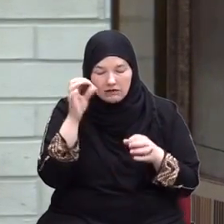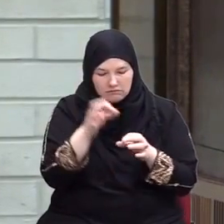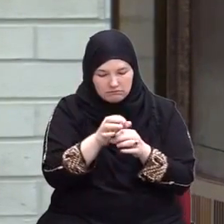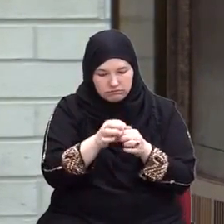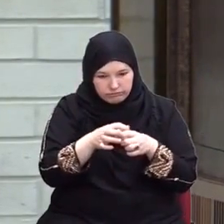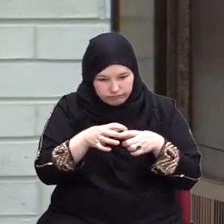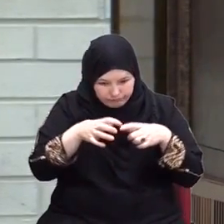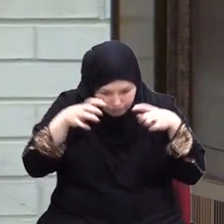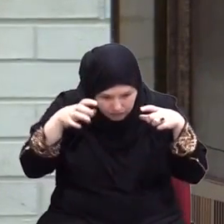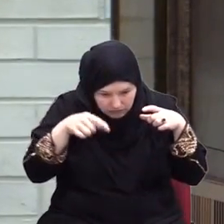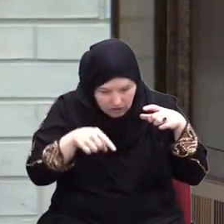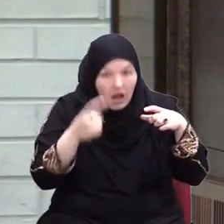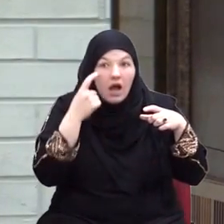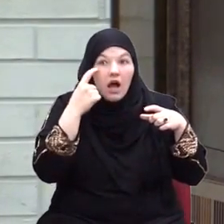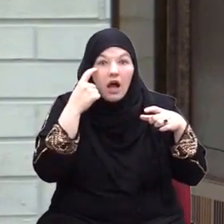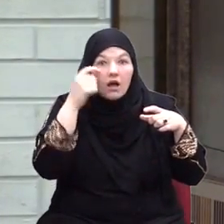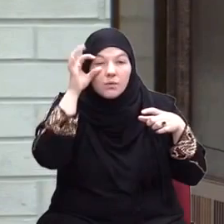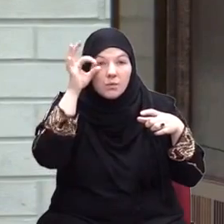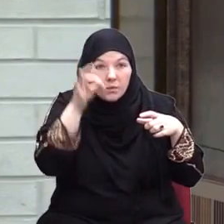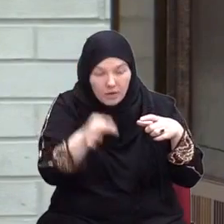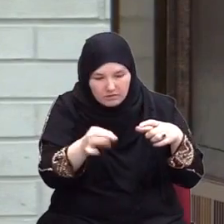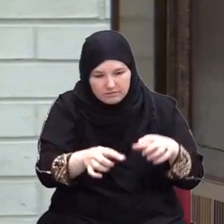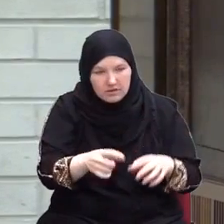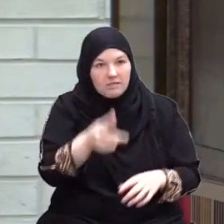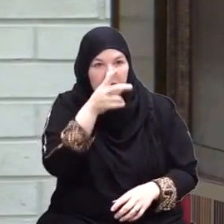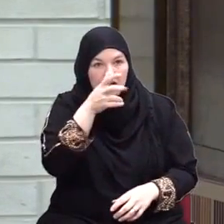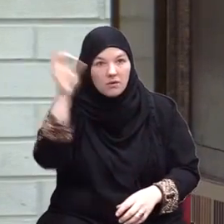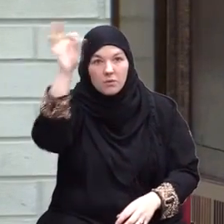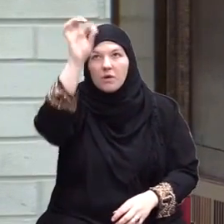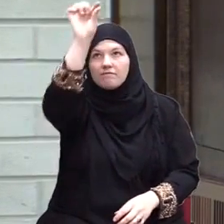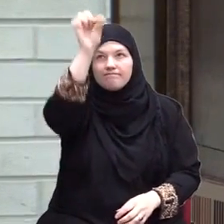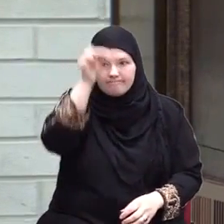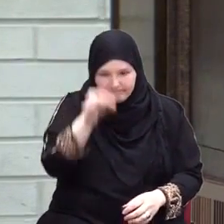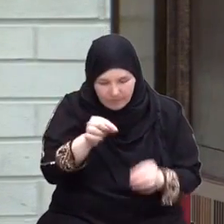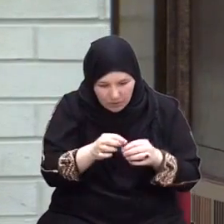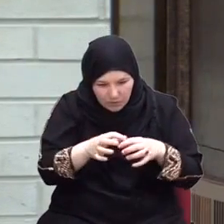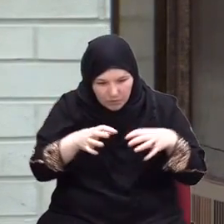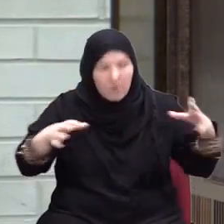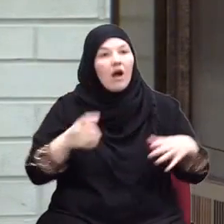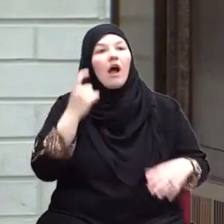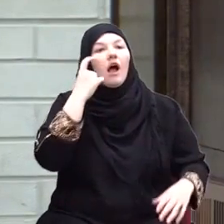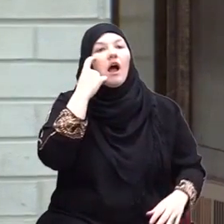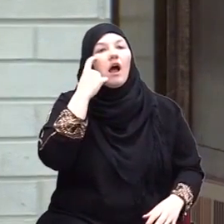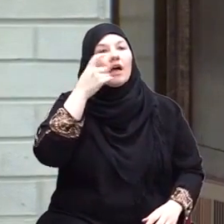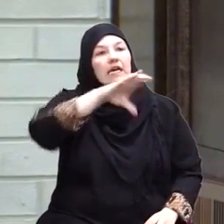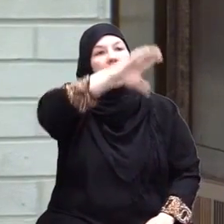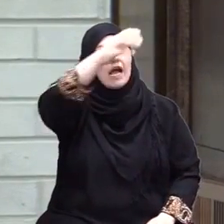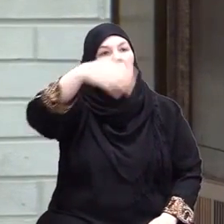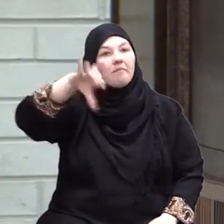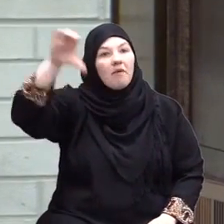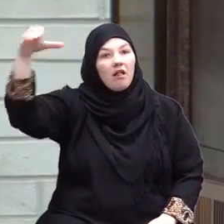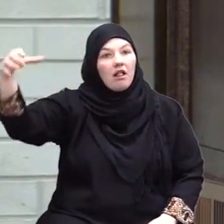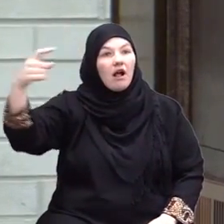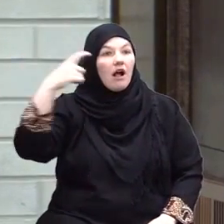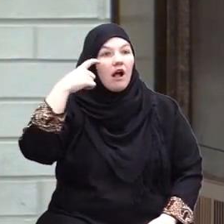amazing. Just the eye of the gnat, the eye of the camel is a